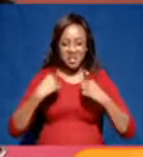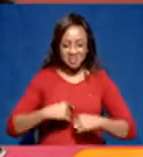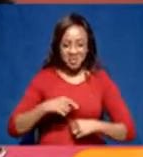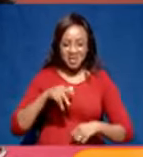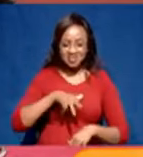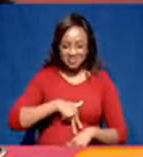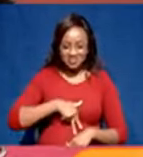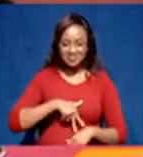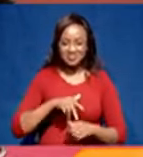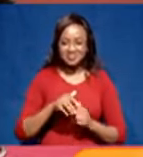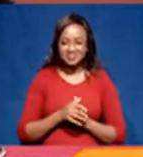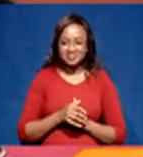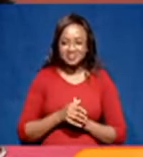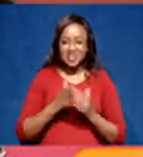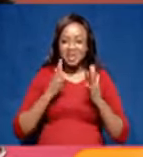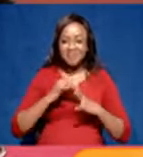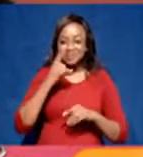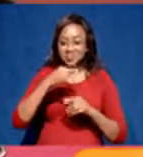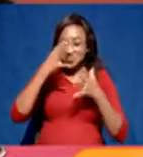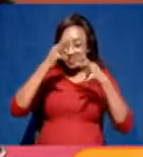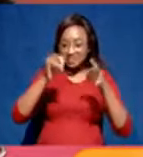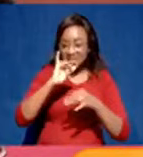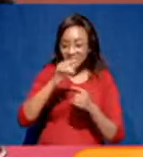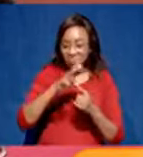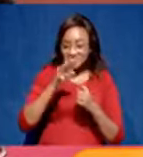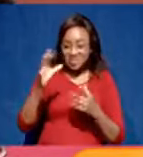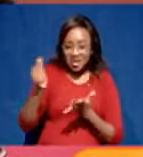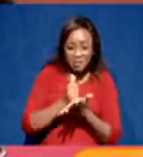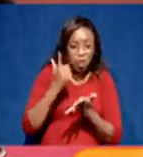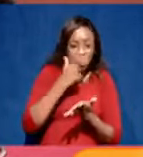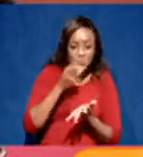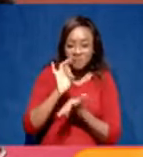who decides those things is seated at this table. So that decision